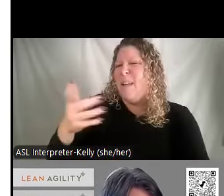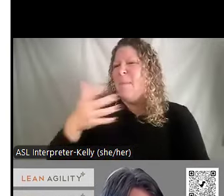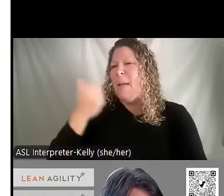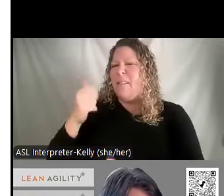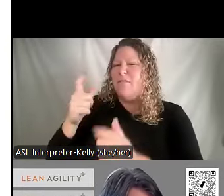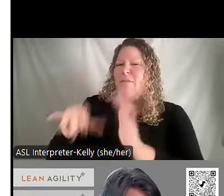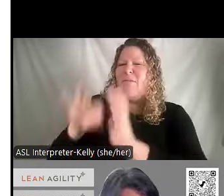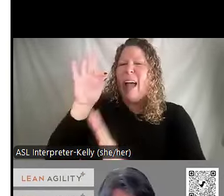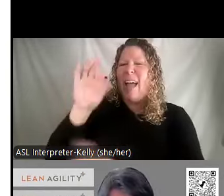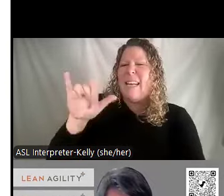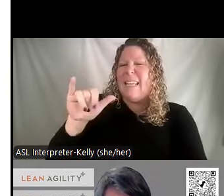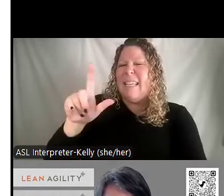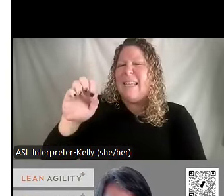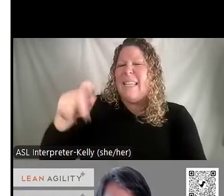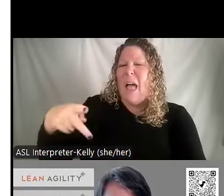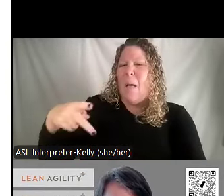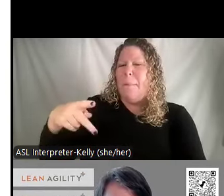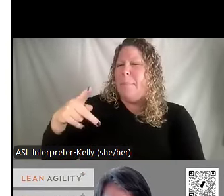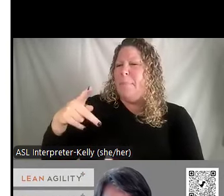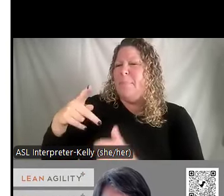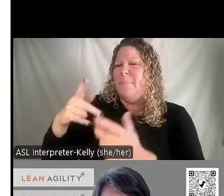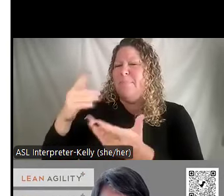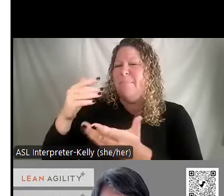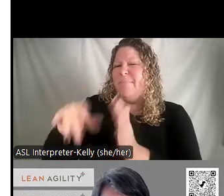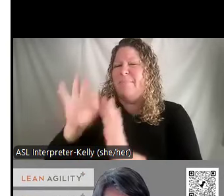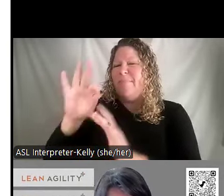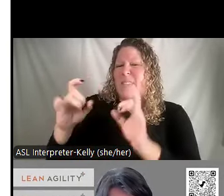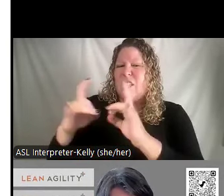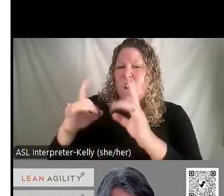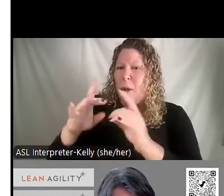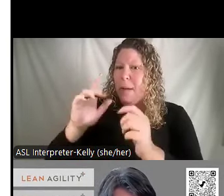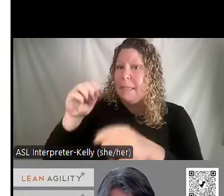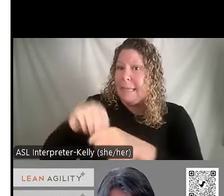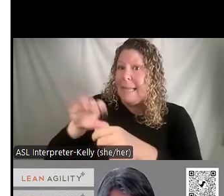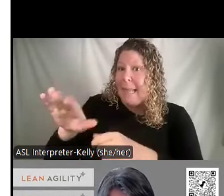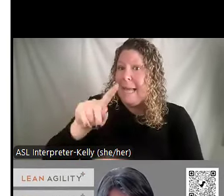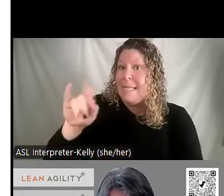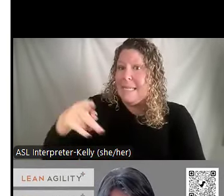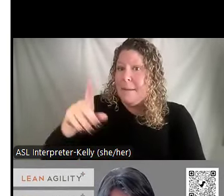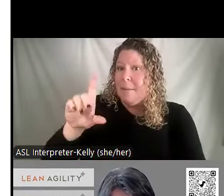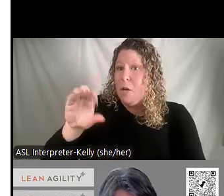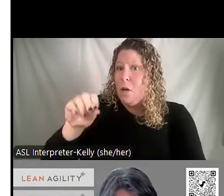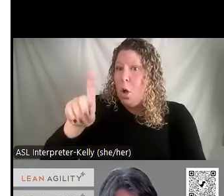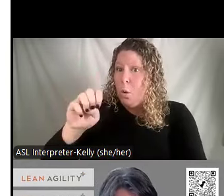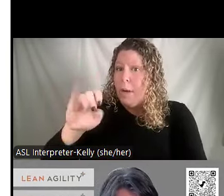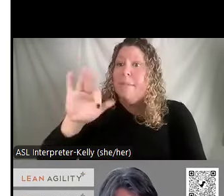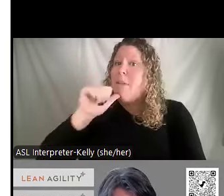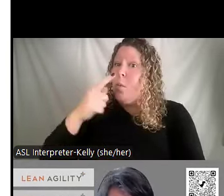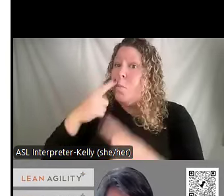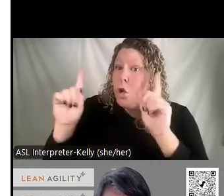listing somewhere nearby where you're going. So you can do Starbucks in the zip code. And then if that doesn't work, try